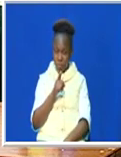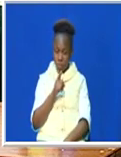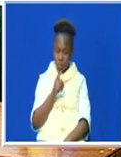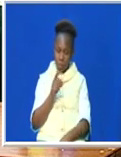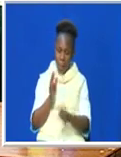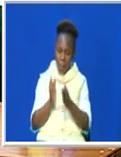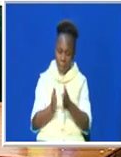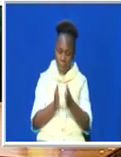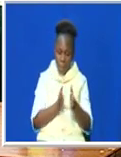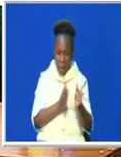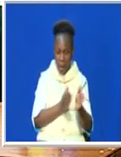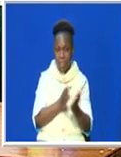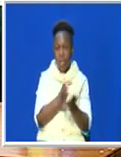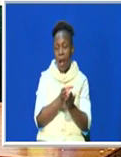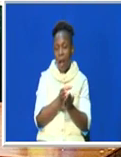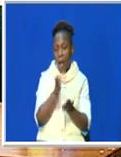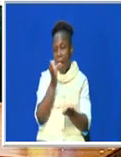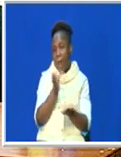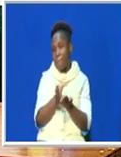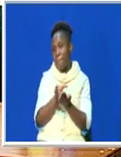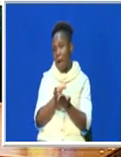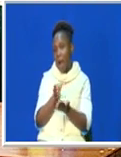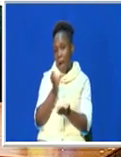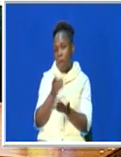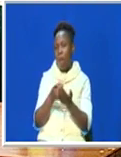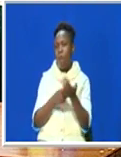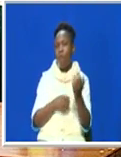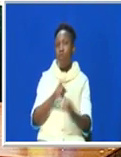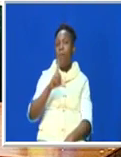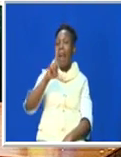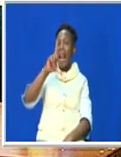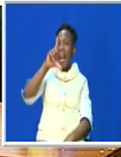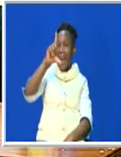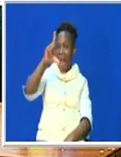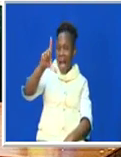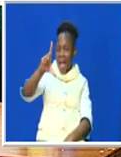order the cups from the largest